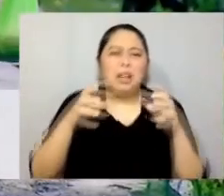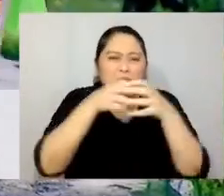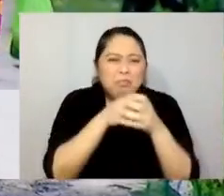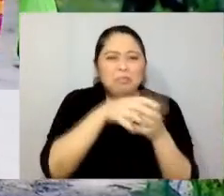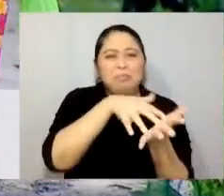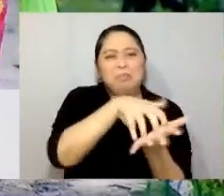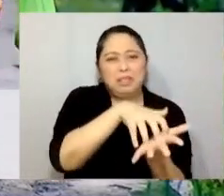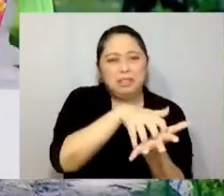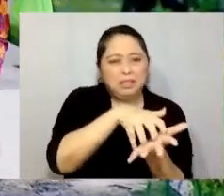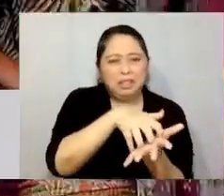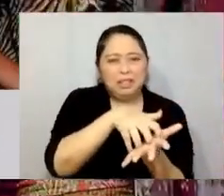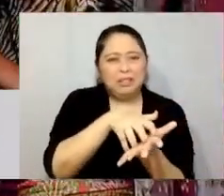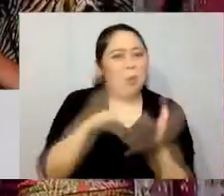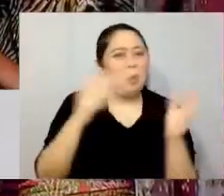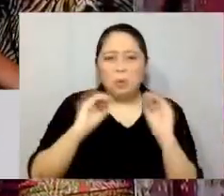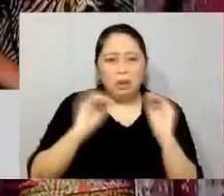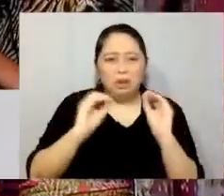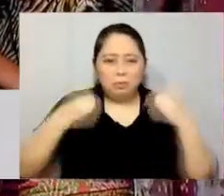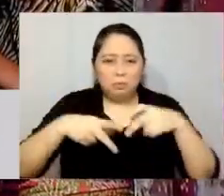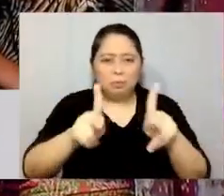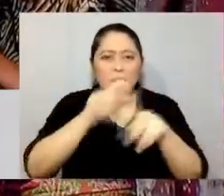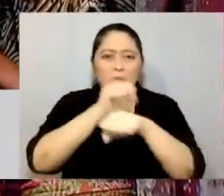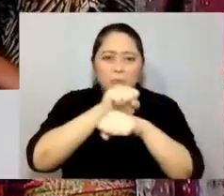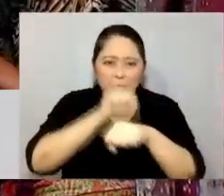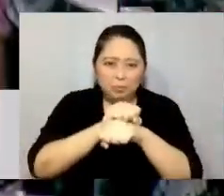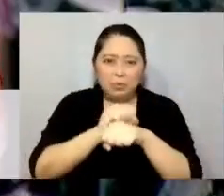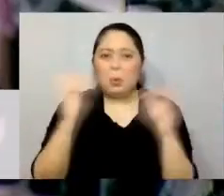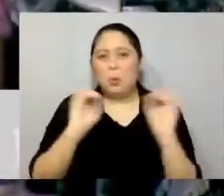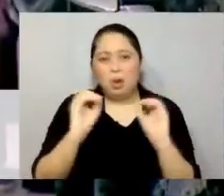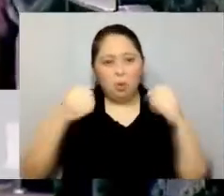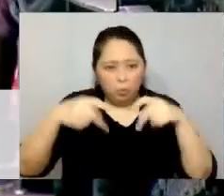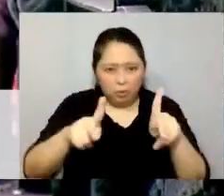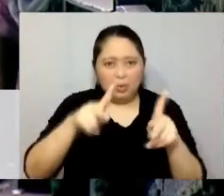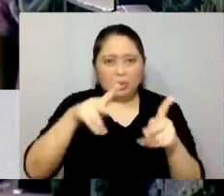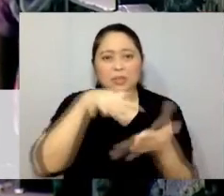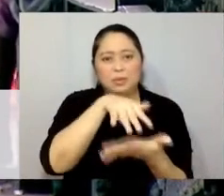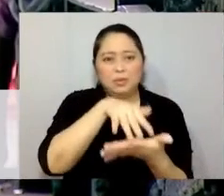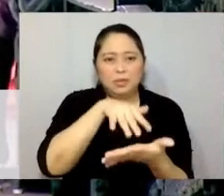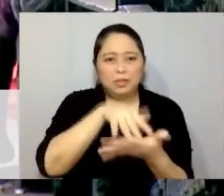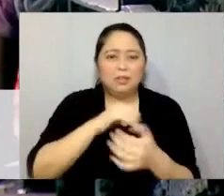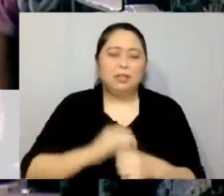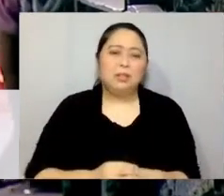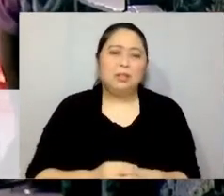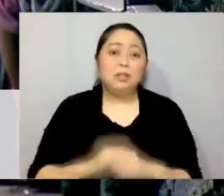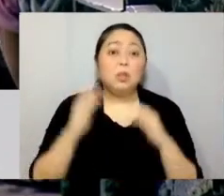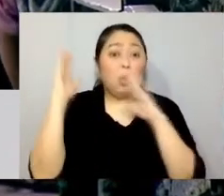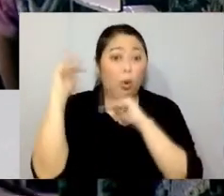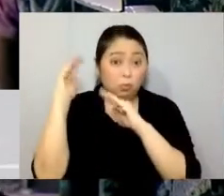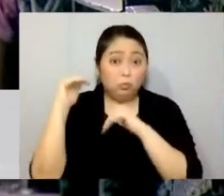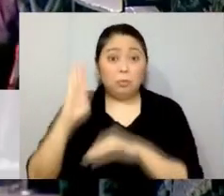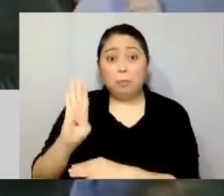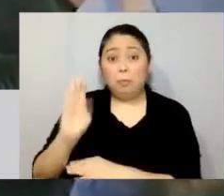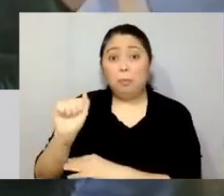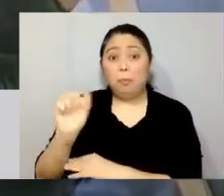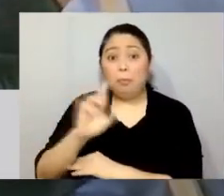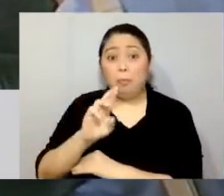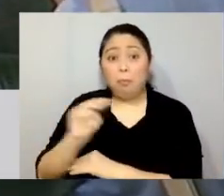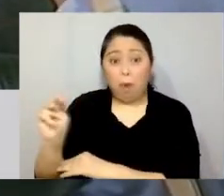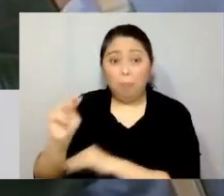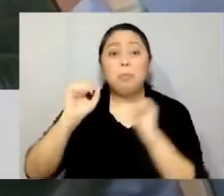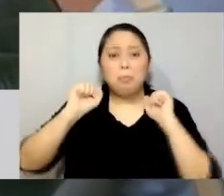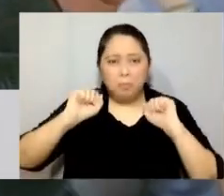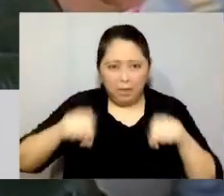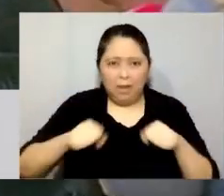Advocates hope that these sectors will not be left behind in the BARM and that it will be gender responsive. The